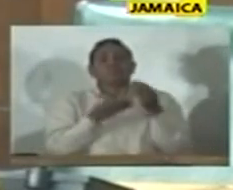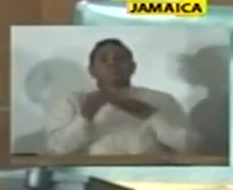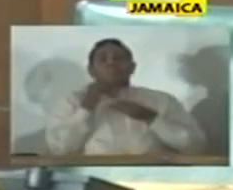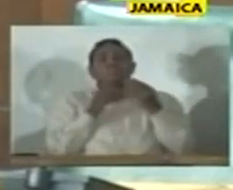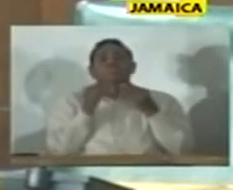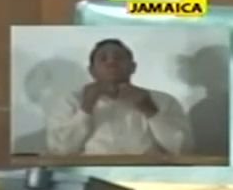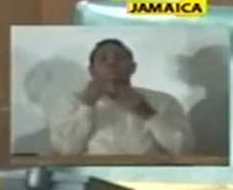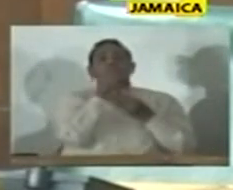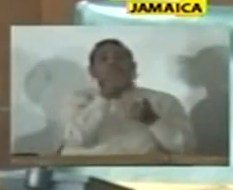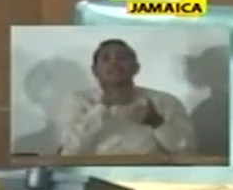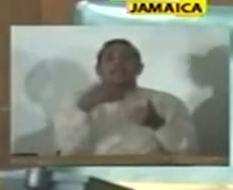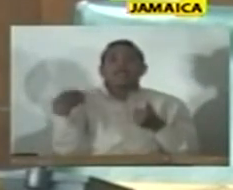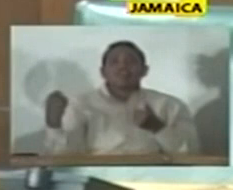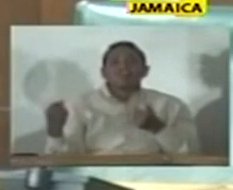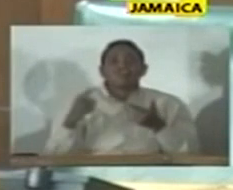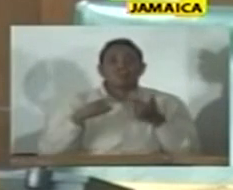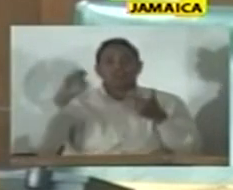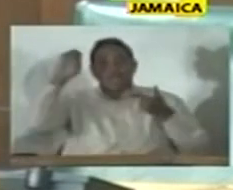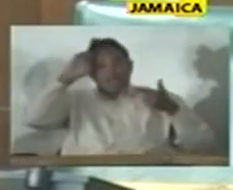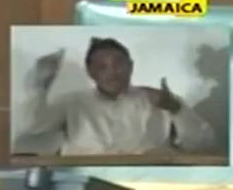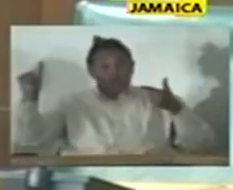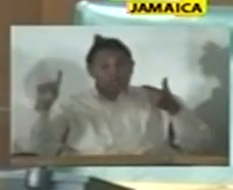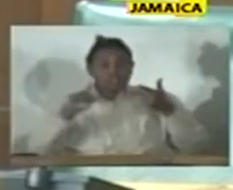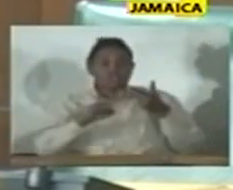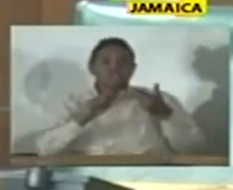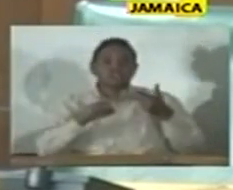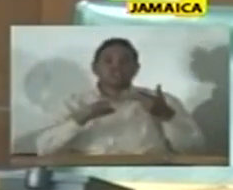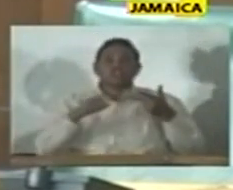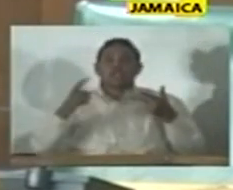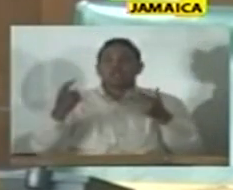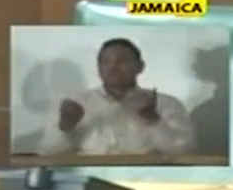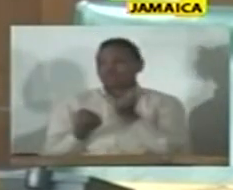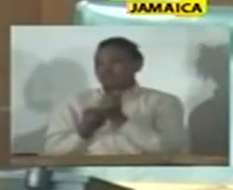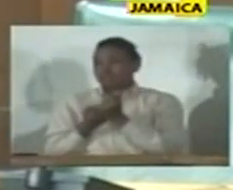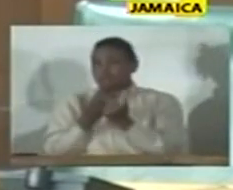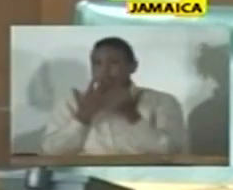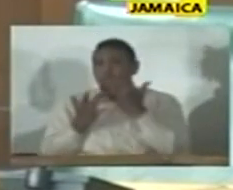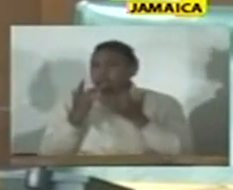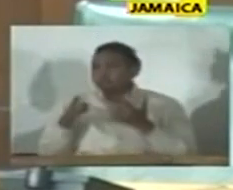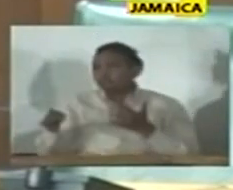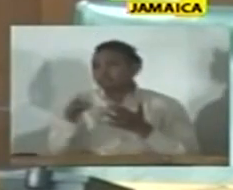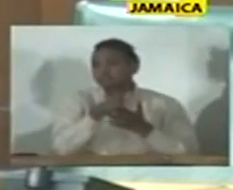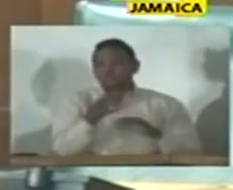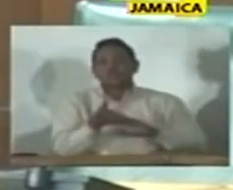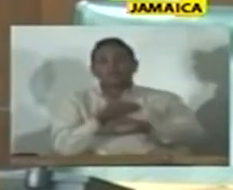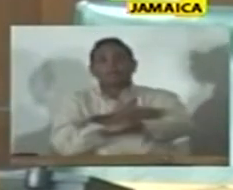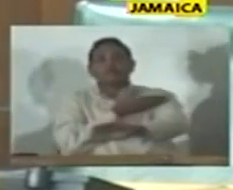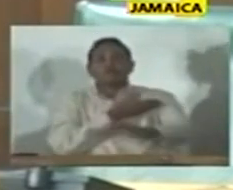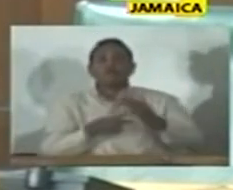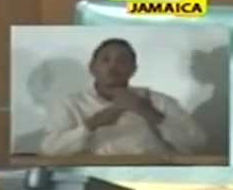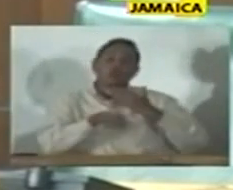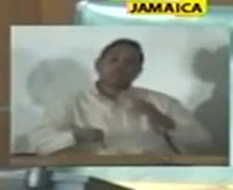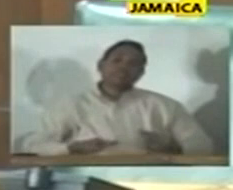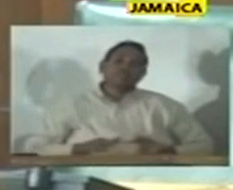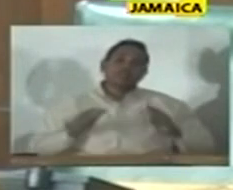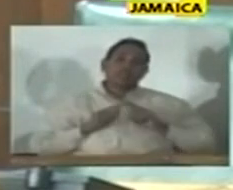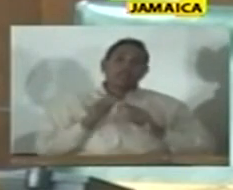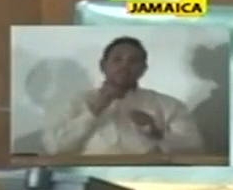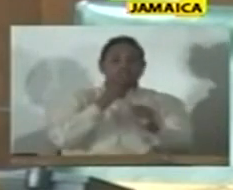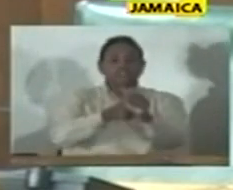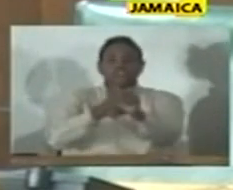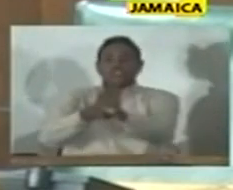spend on health, education, and welfare programs to improve the quality of life on each and